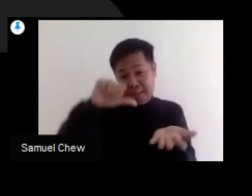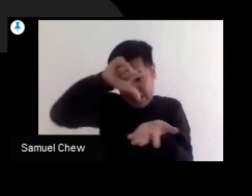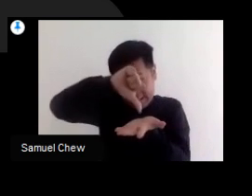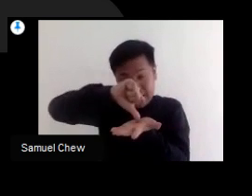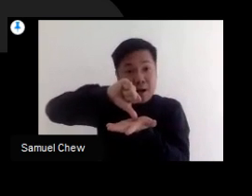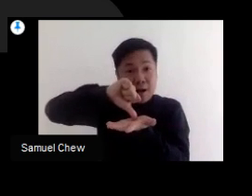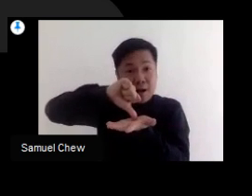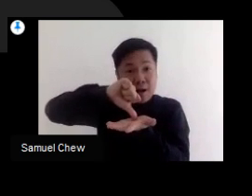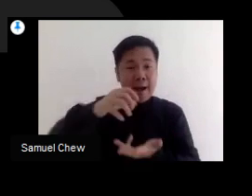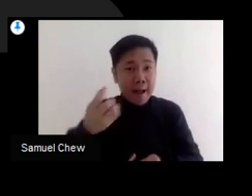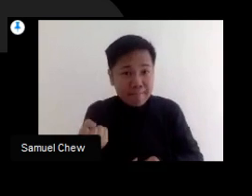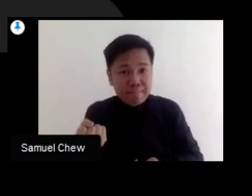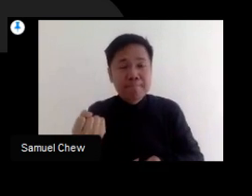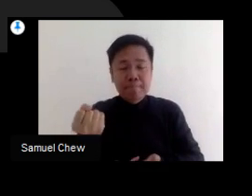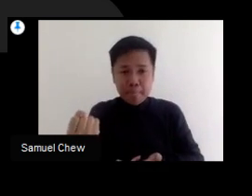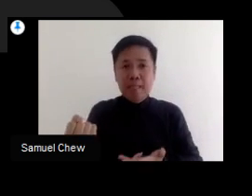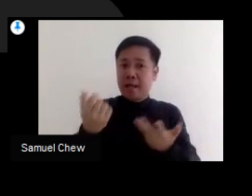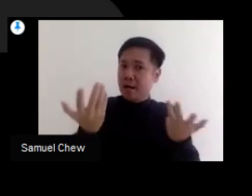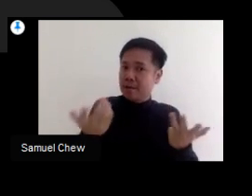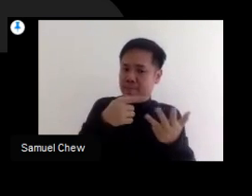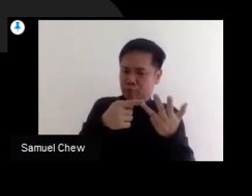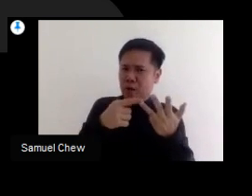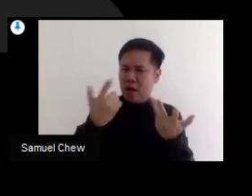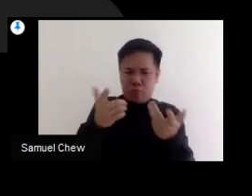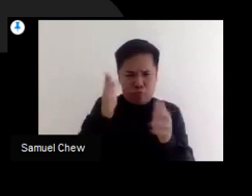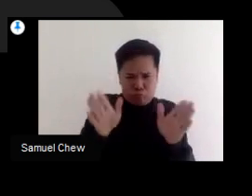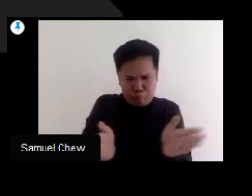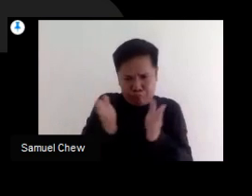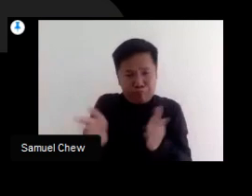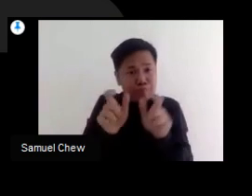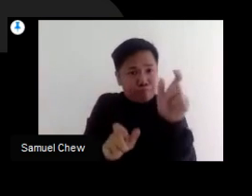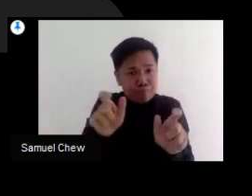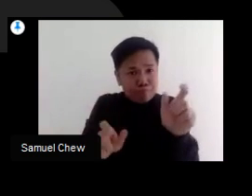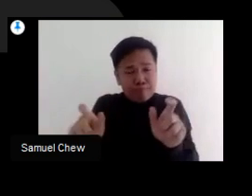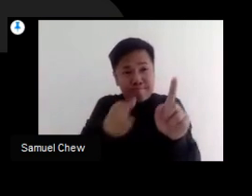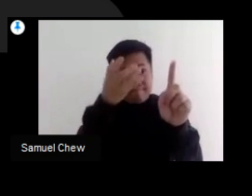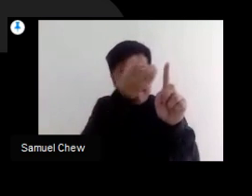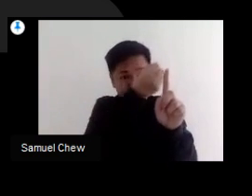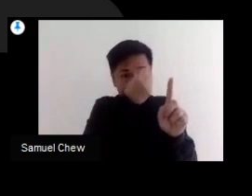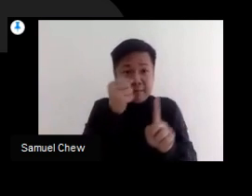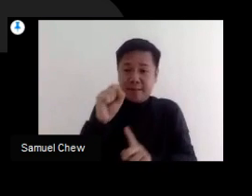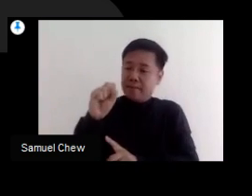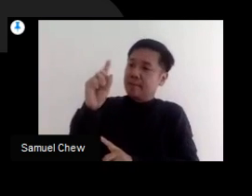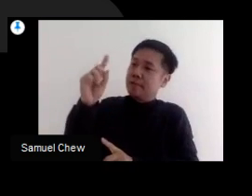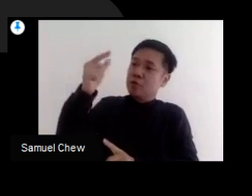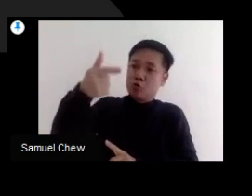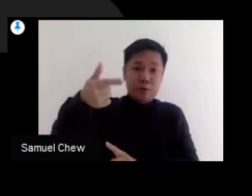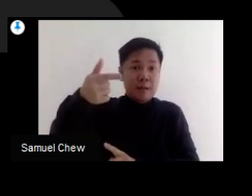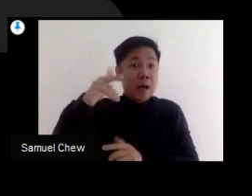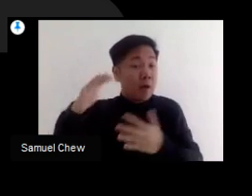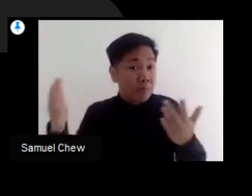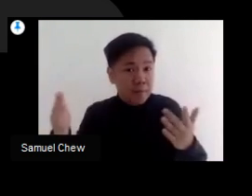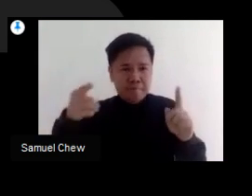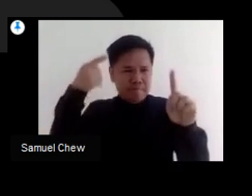to achieving population development goals, especially in areas related to rapid